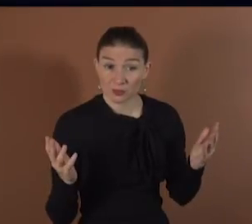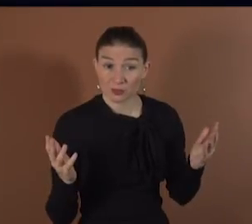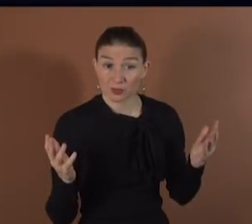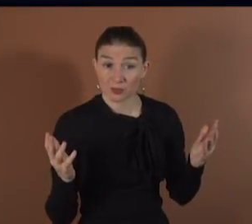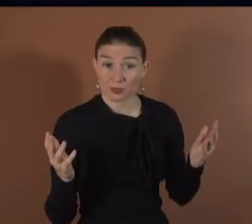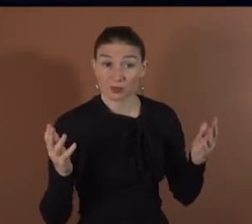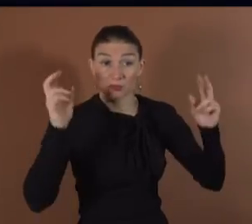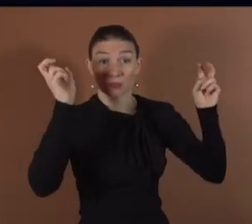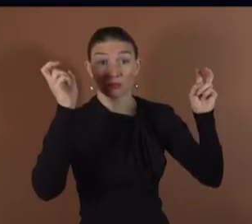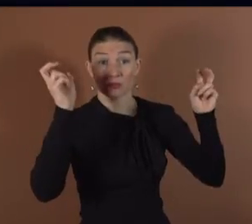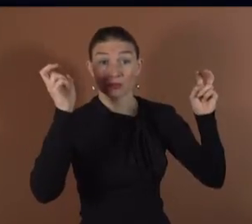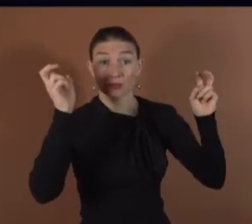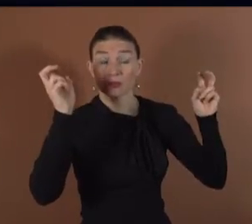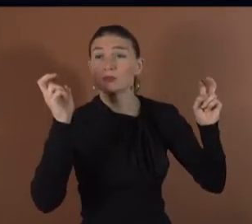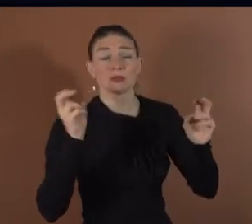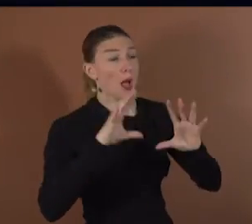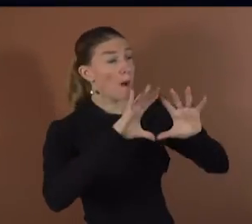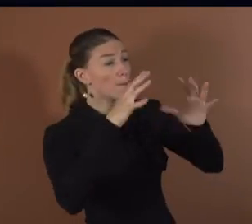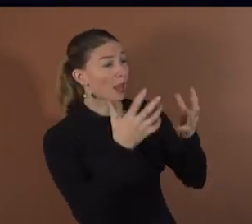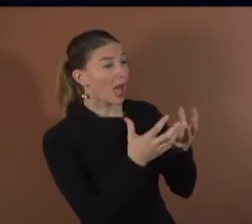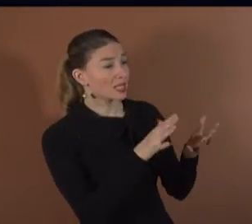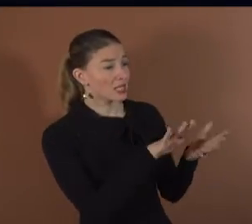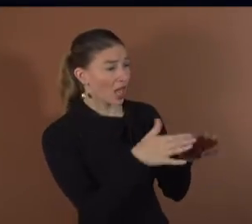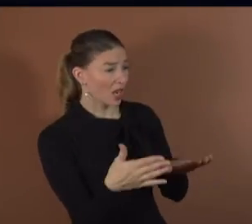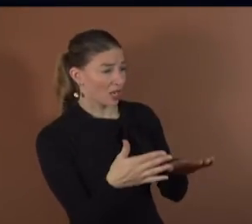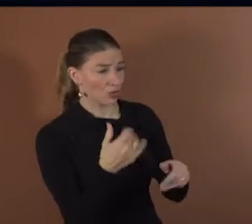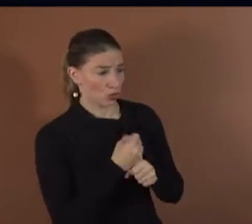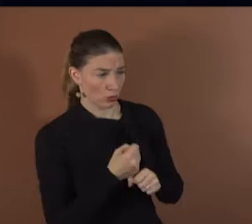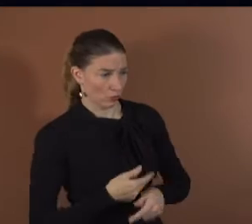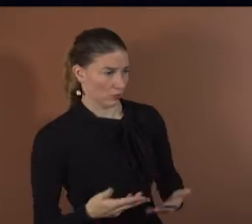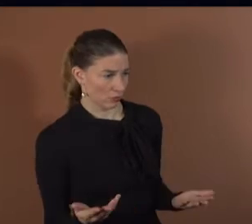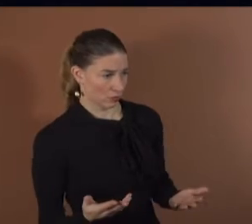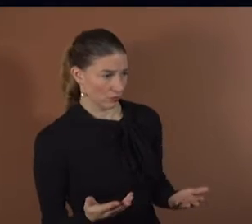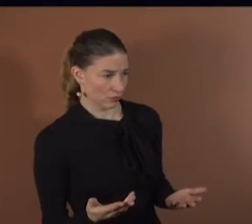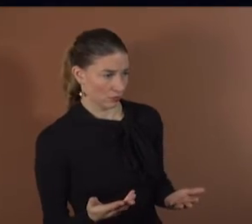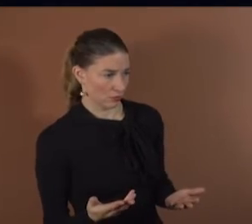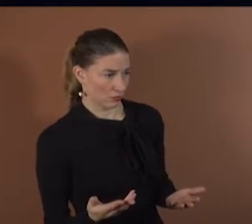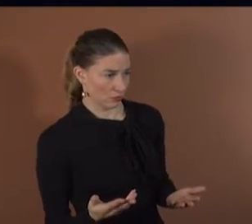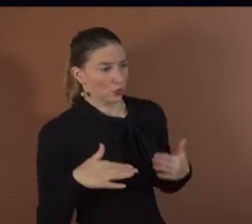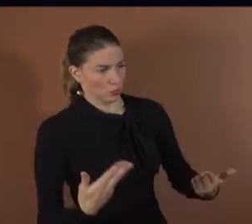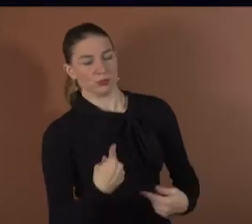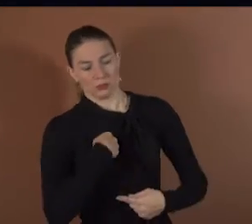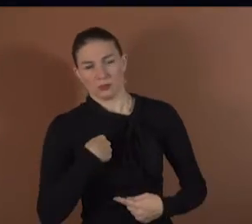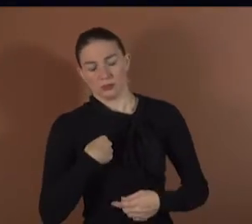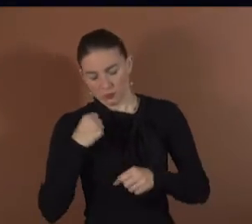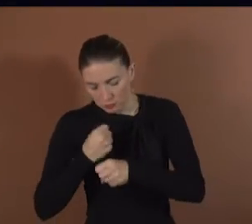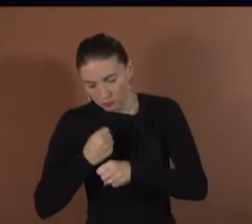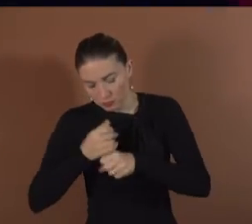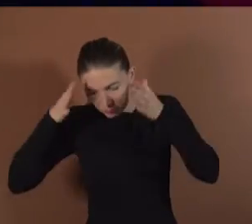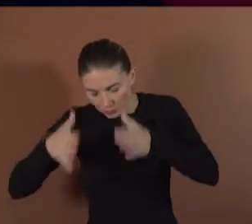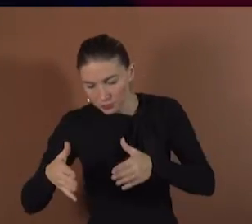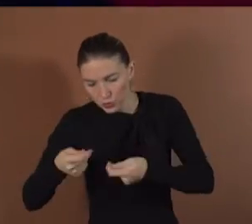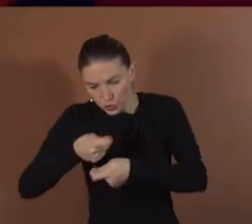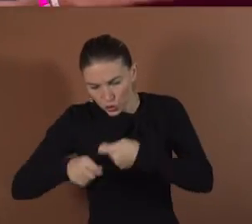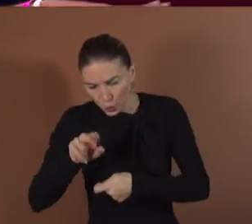there are no jobs on a dead planet. And that is why, as a trade unionist, I have to fight climate change. And my dear brothers